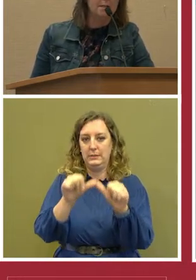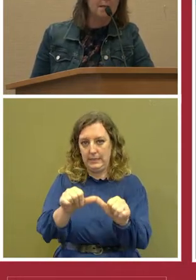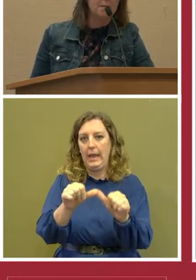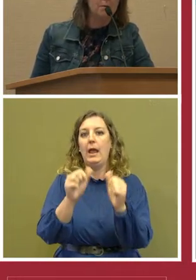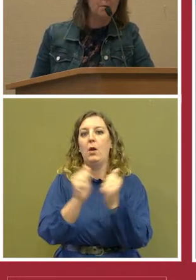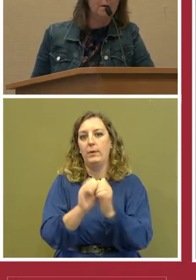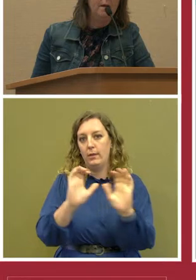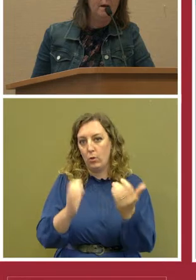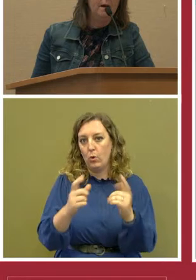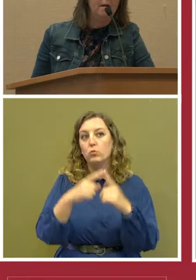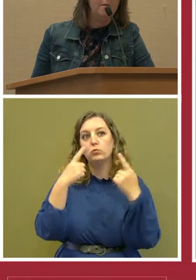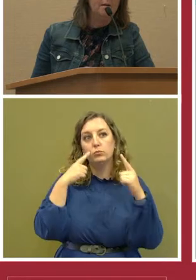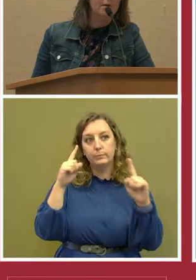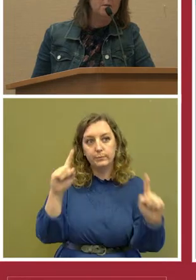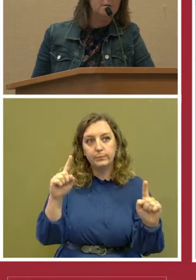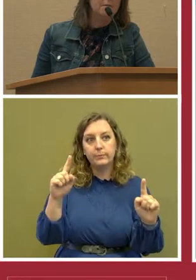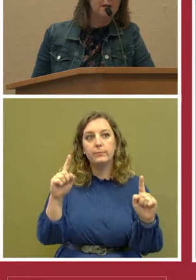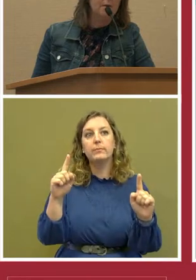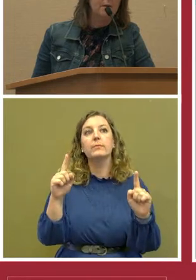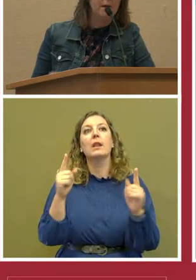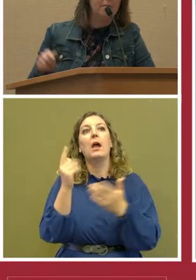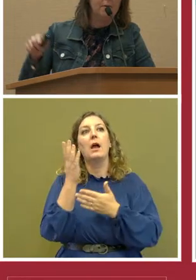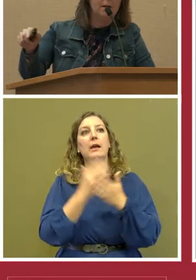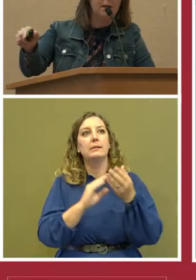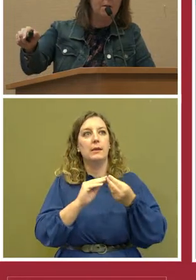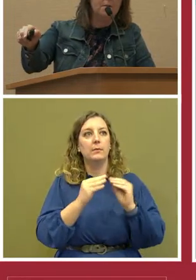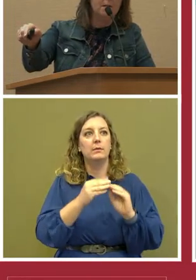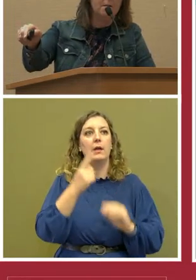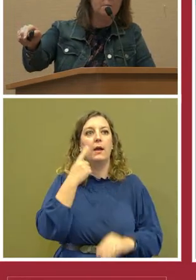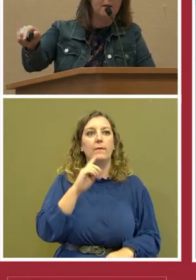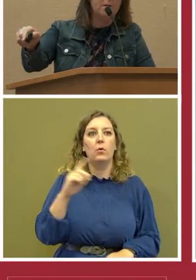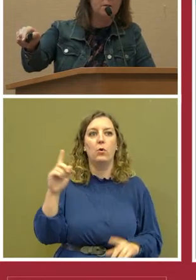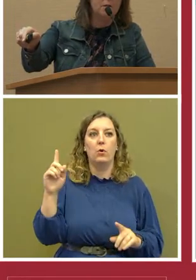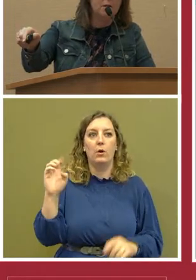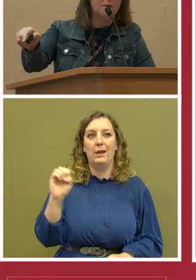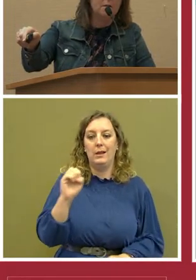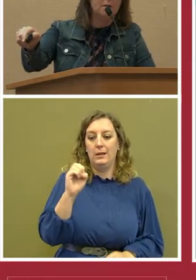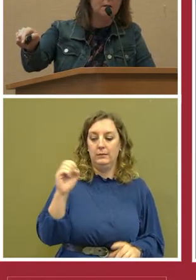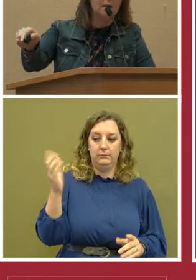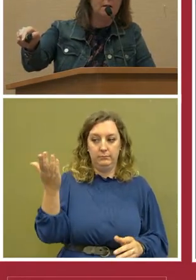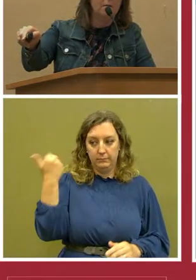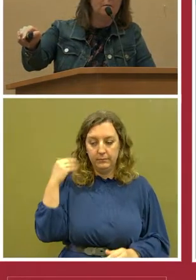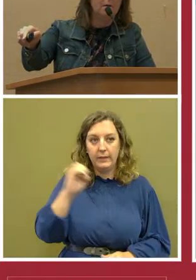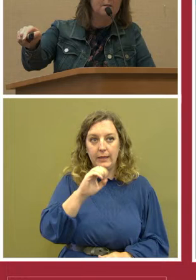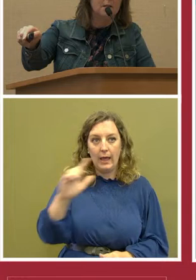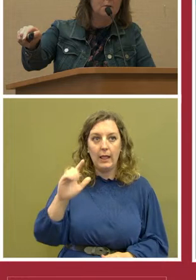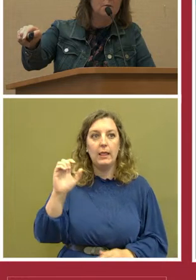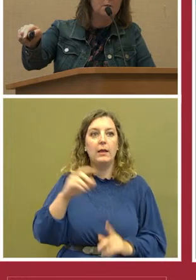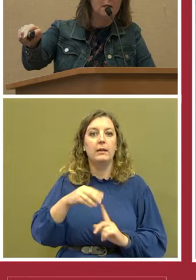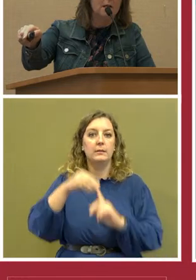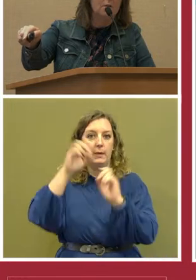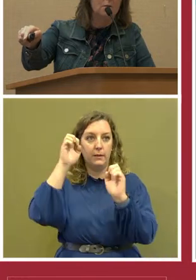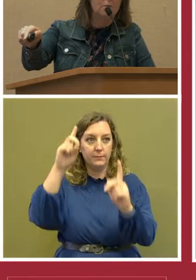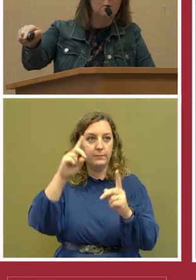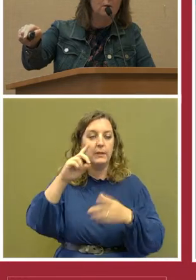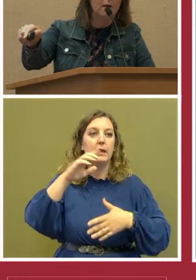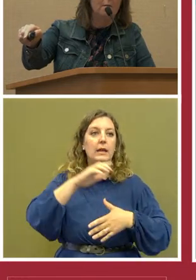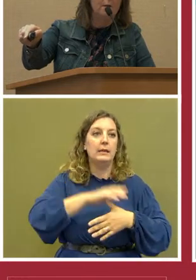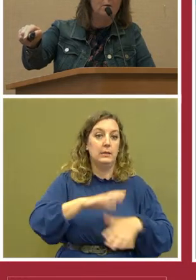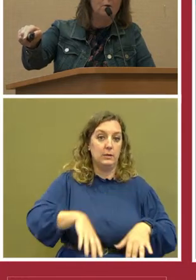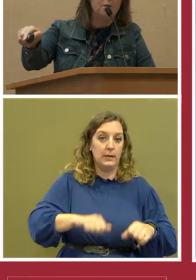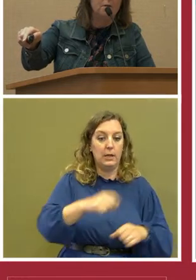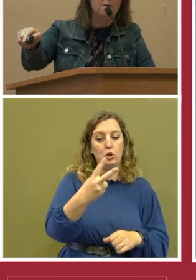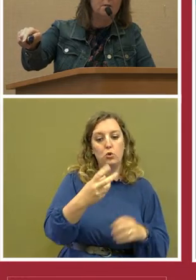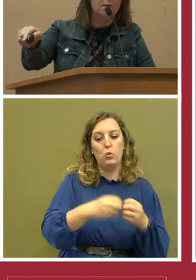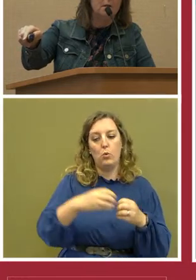and be successful. That here's some data around the EVER ELs and SPED students and seniors taking two or more